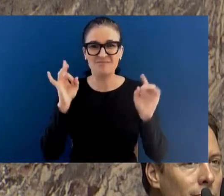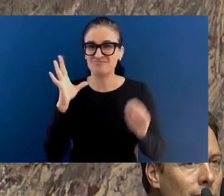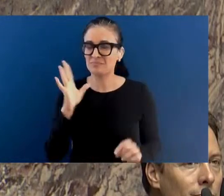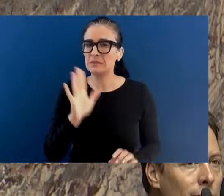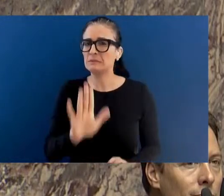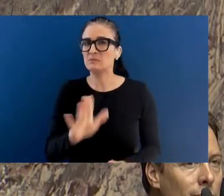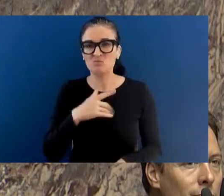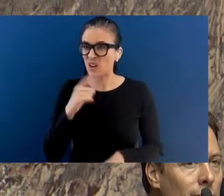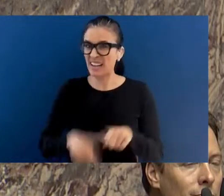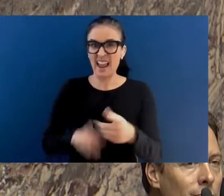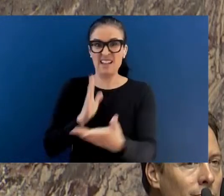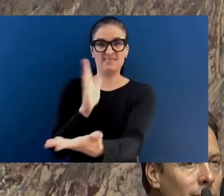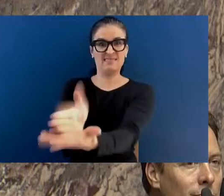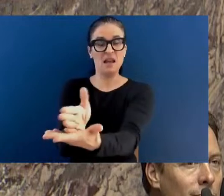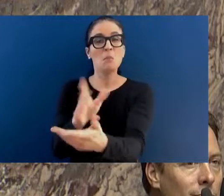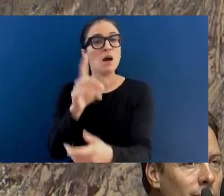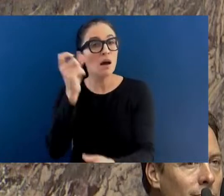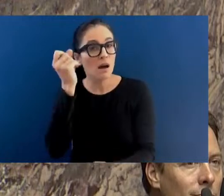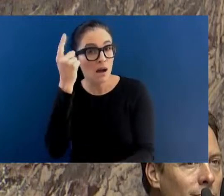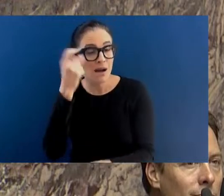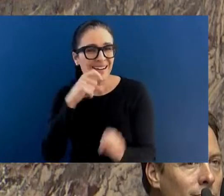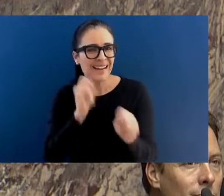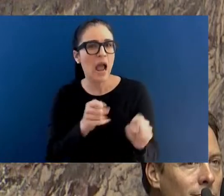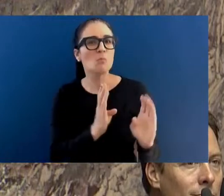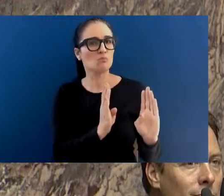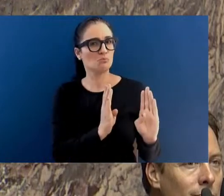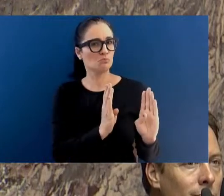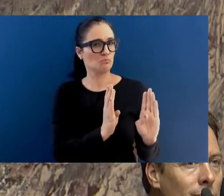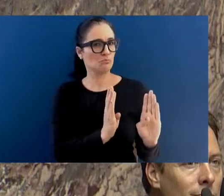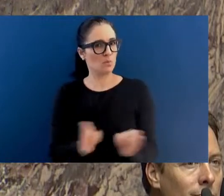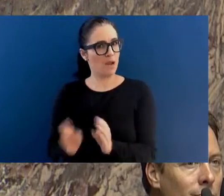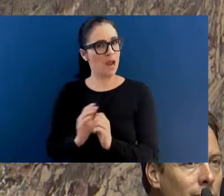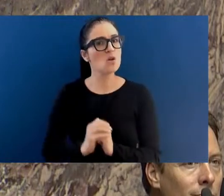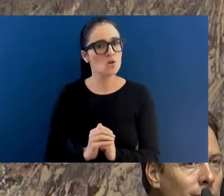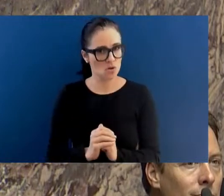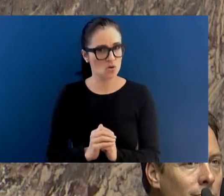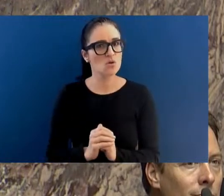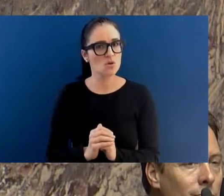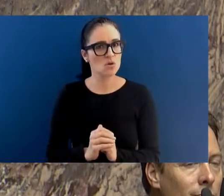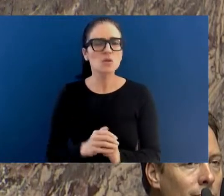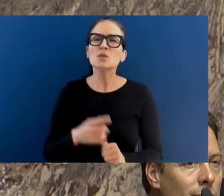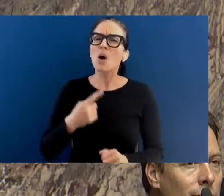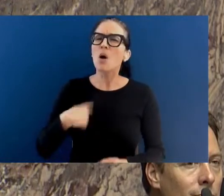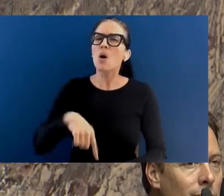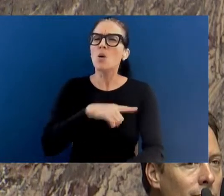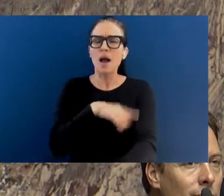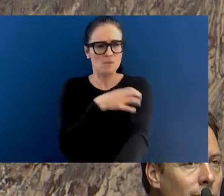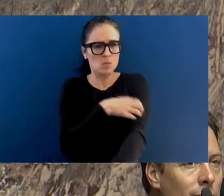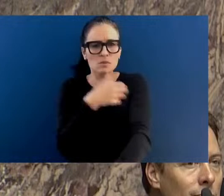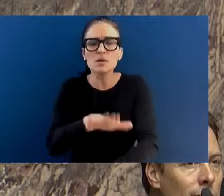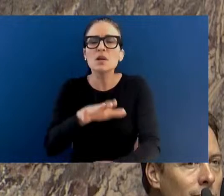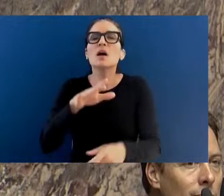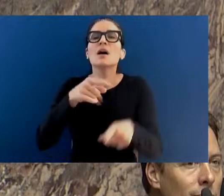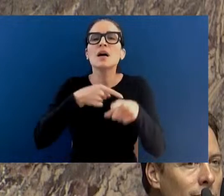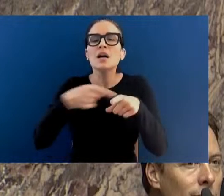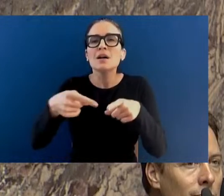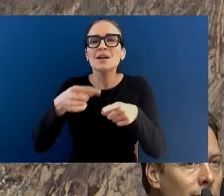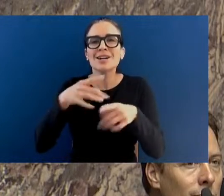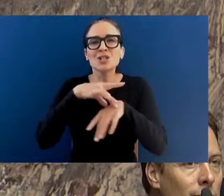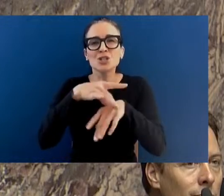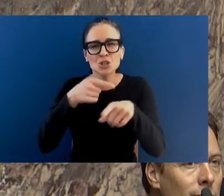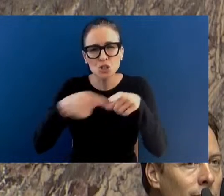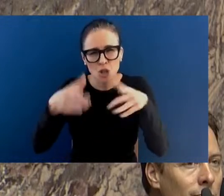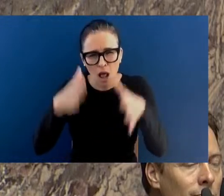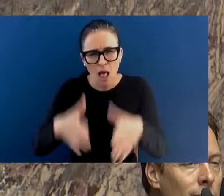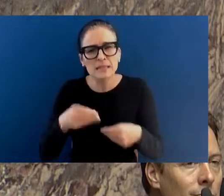and geologists with the tools and the funding they need to implement active monitoring of volcanoes in our province in an attempt to